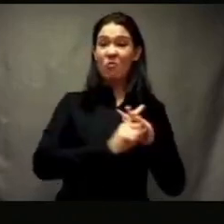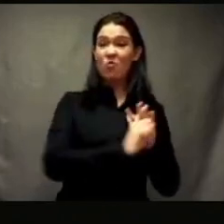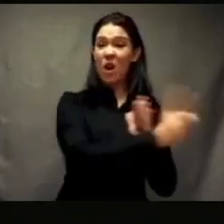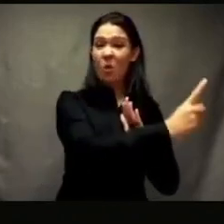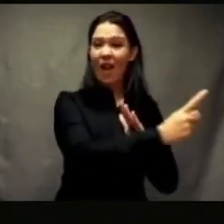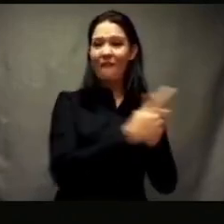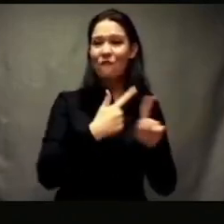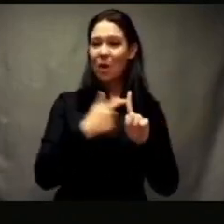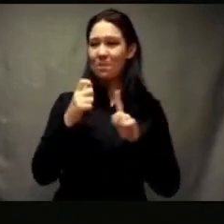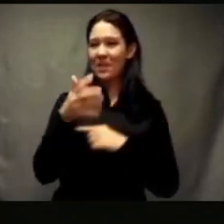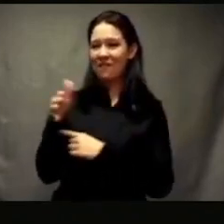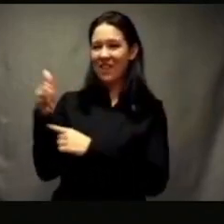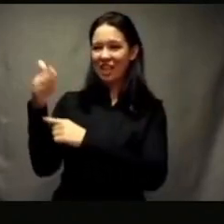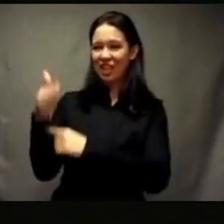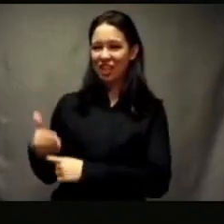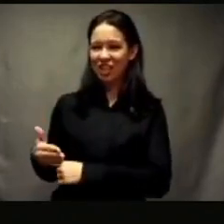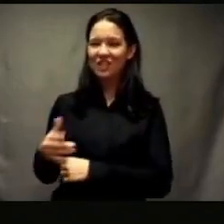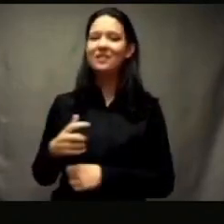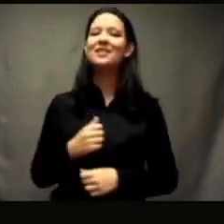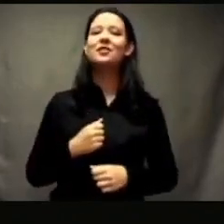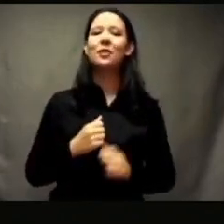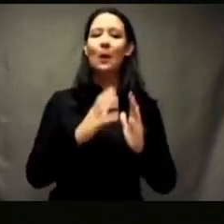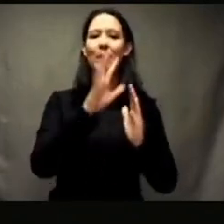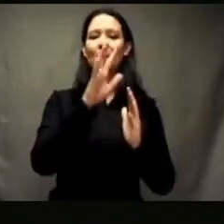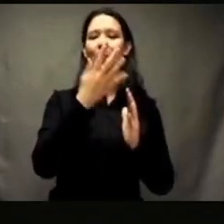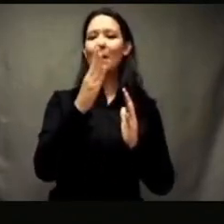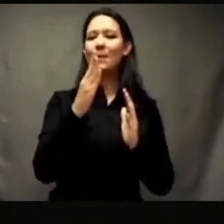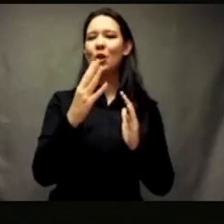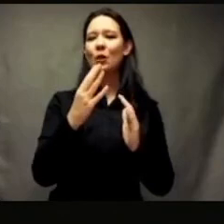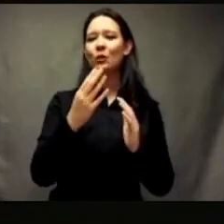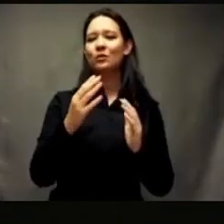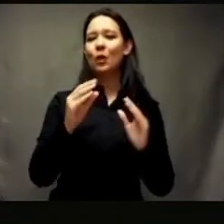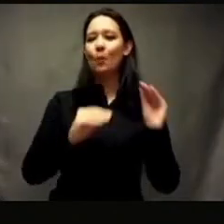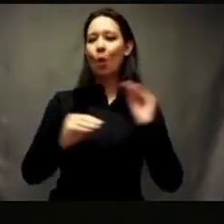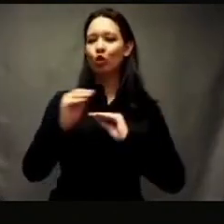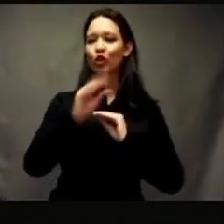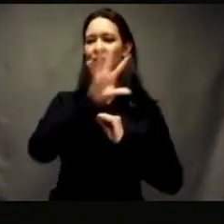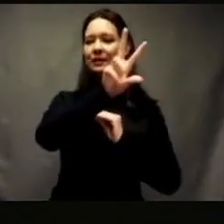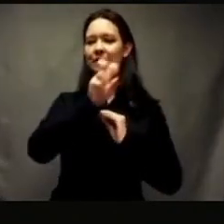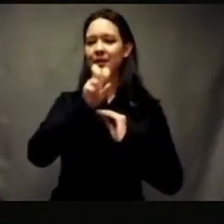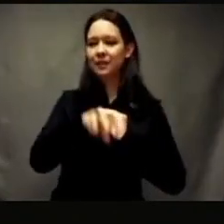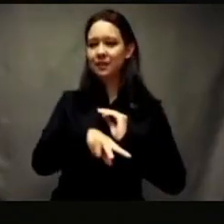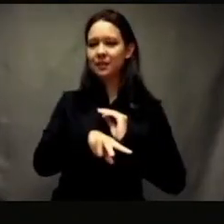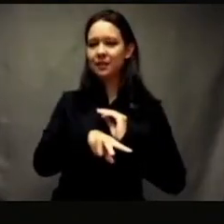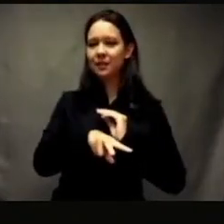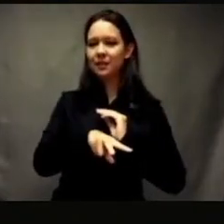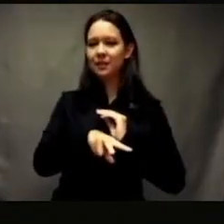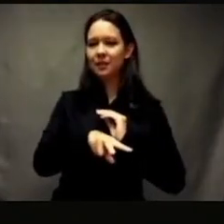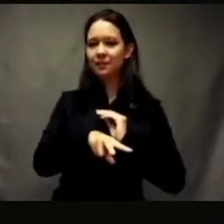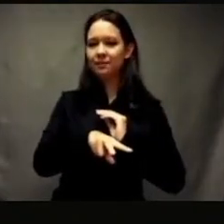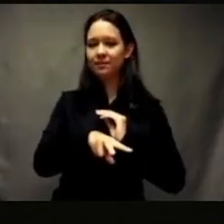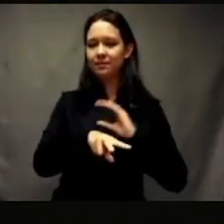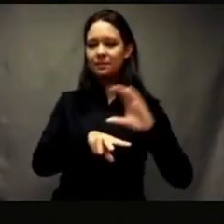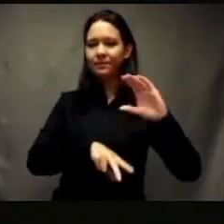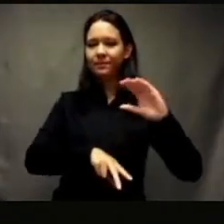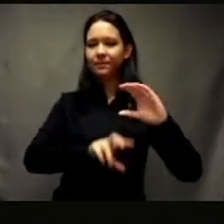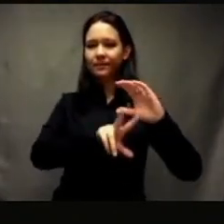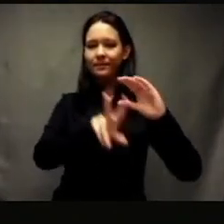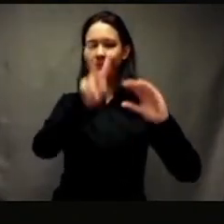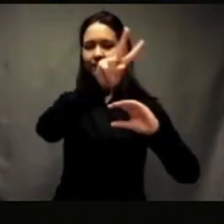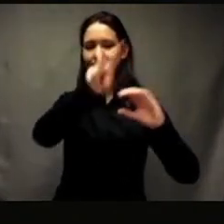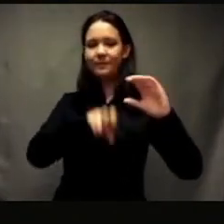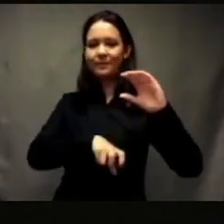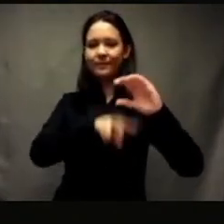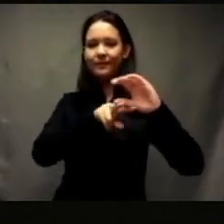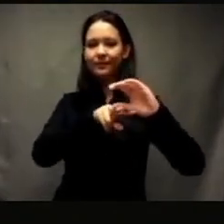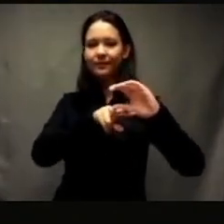fish. And so I'm going to also duplicate this, the blue motion blocks, snap it below that orange event block. And